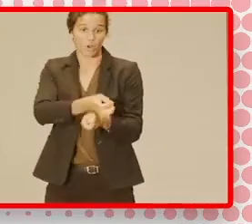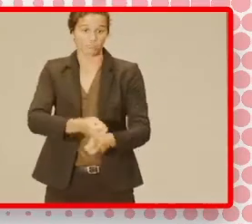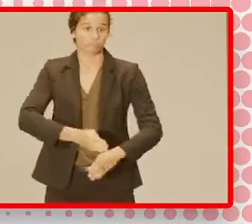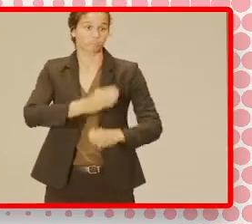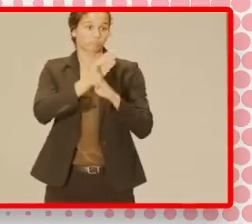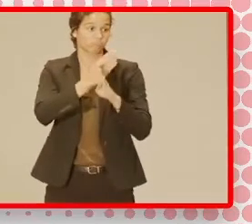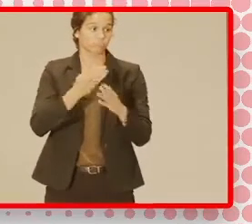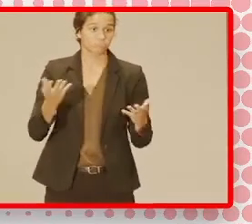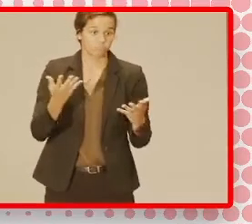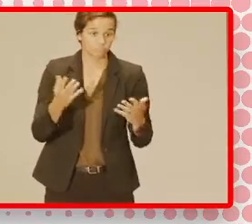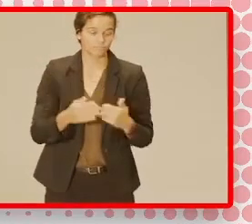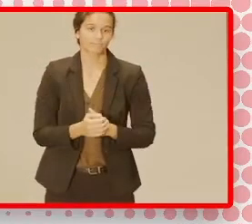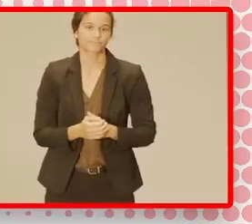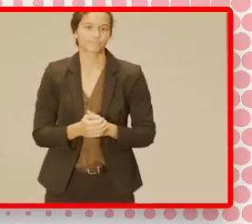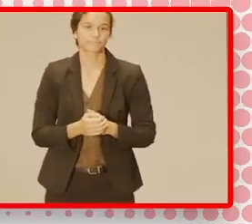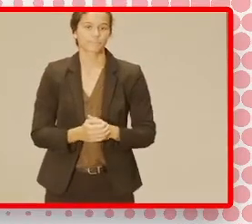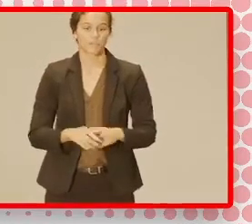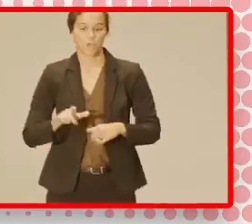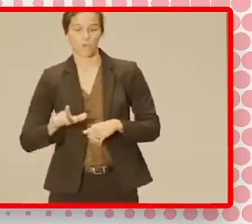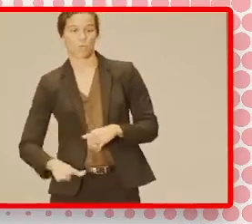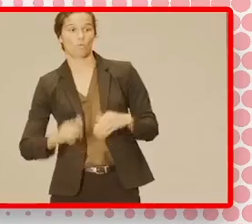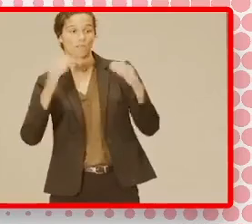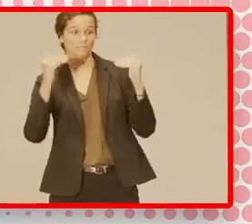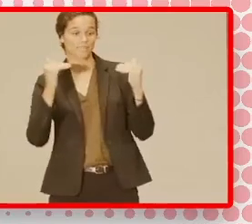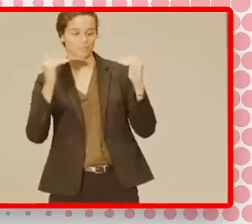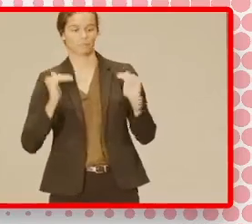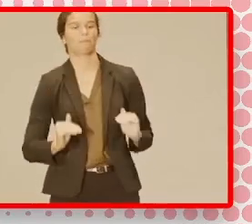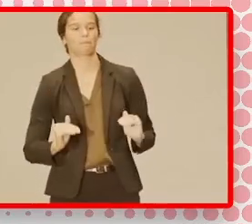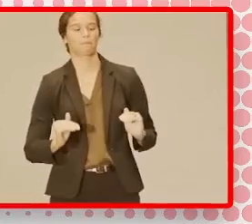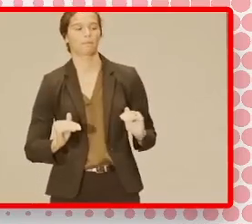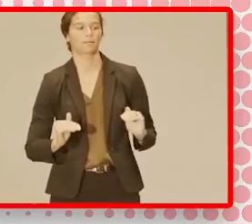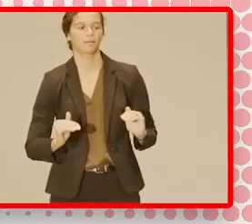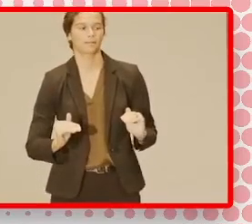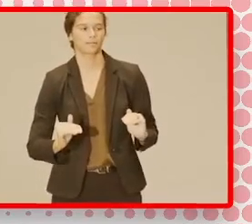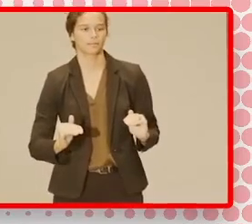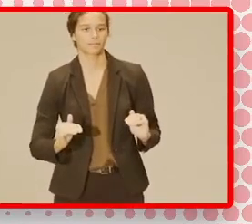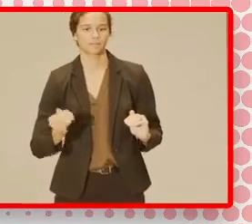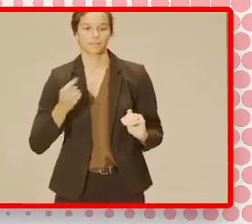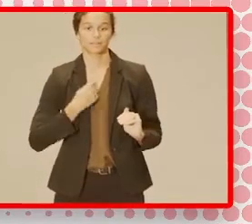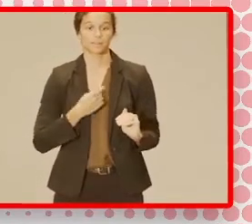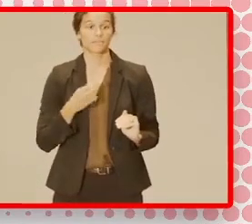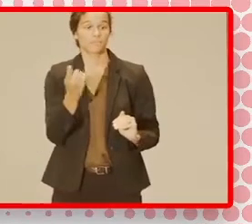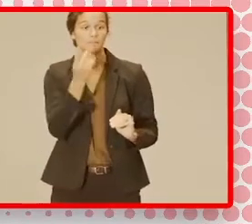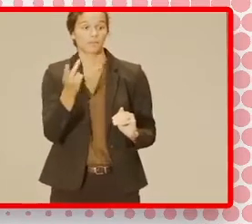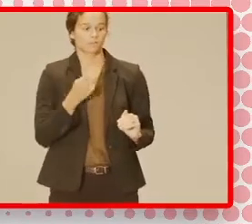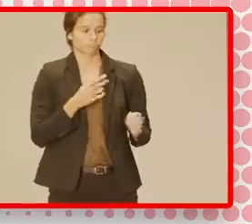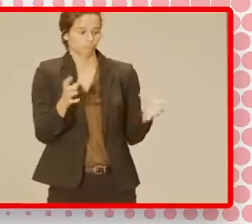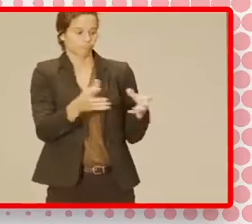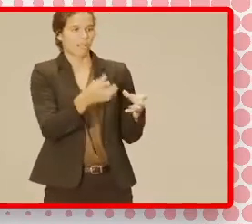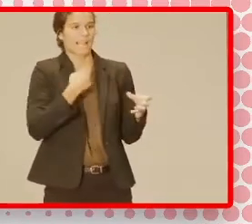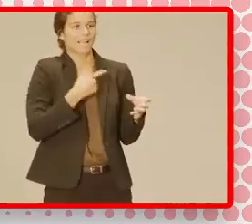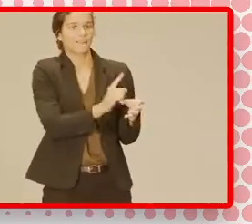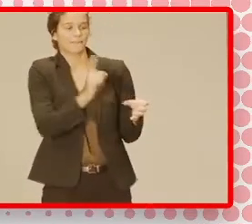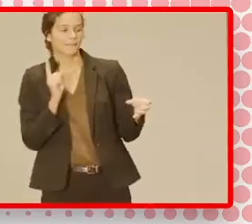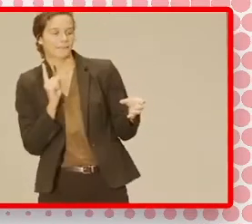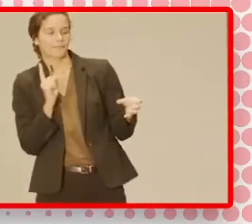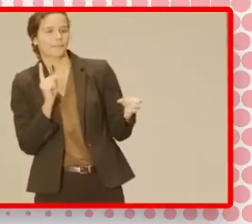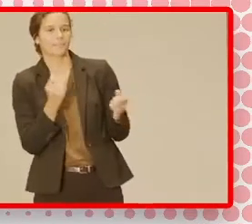no expectations and being excluded from everything. And you all know that as parents,